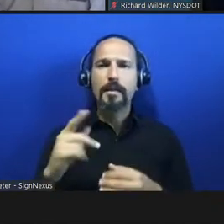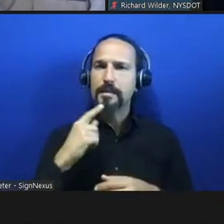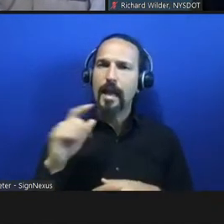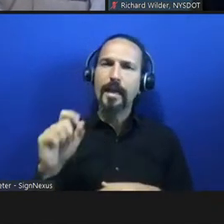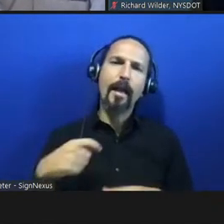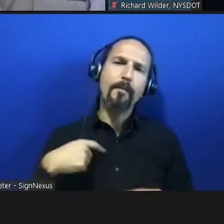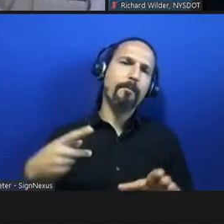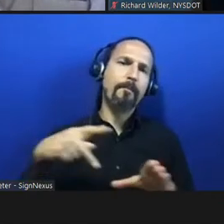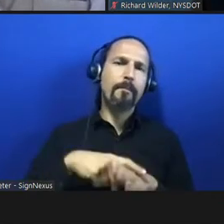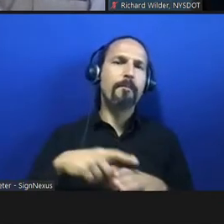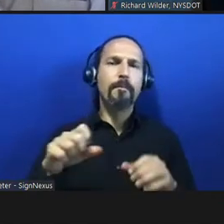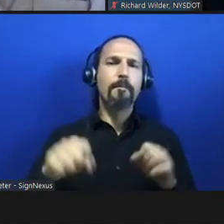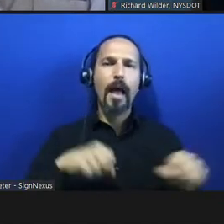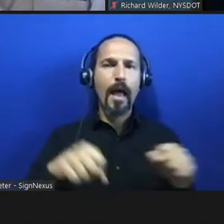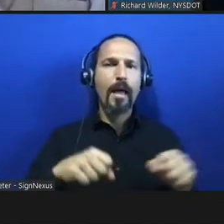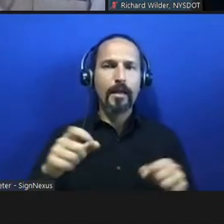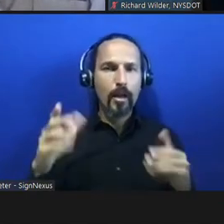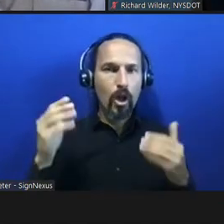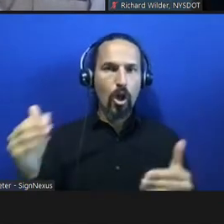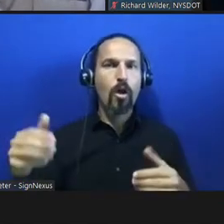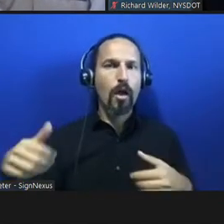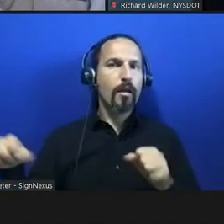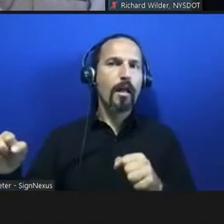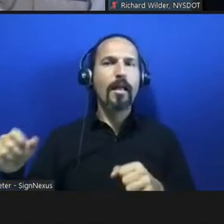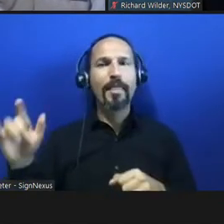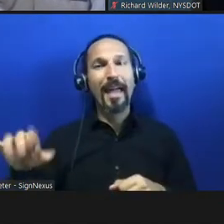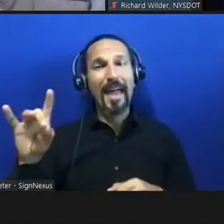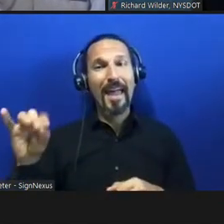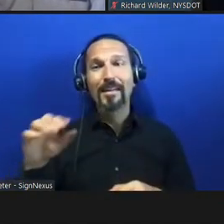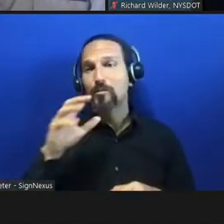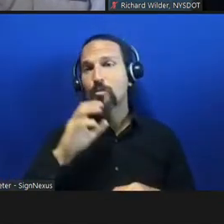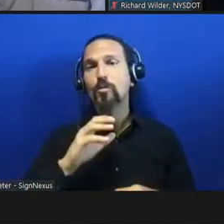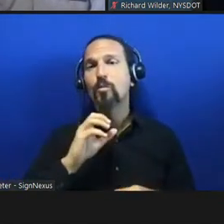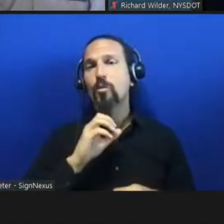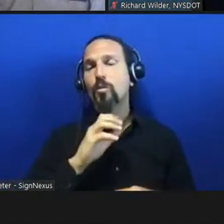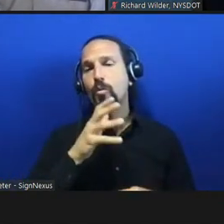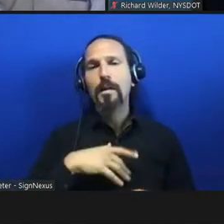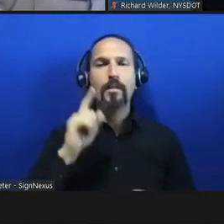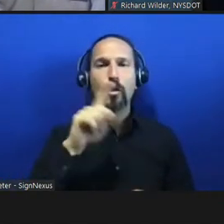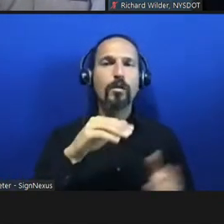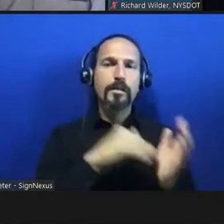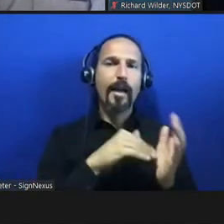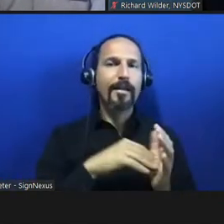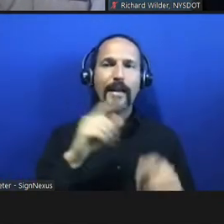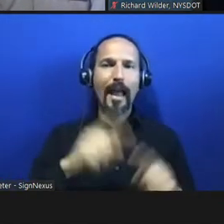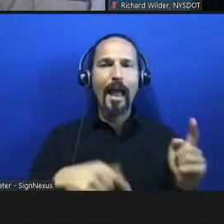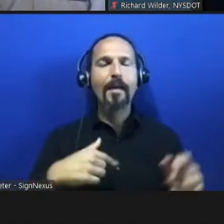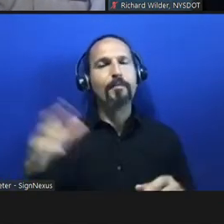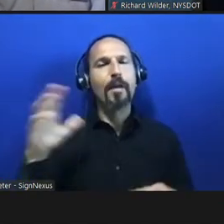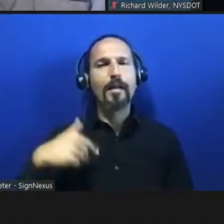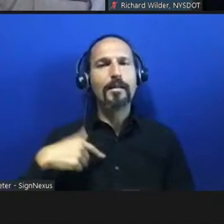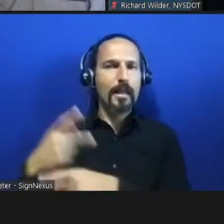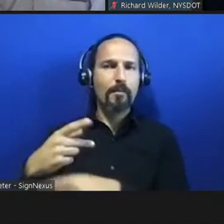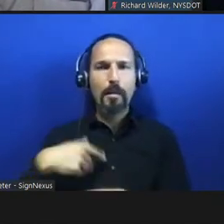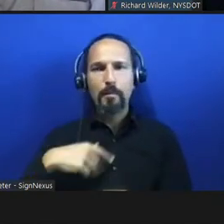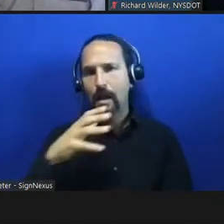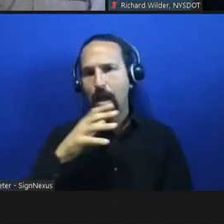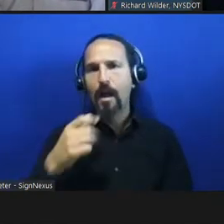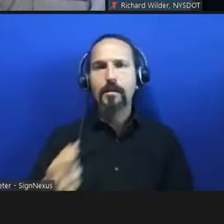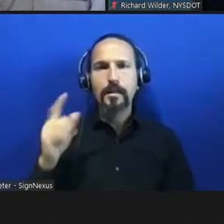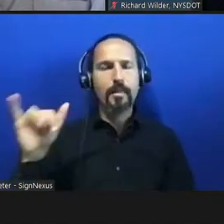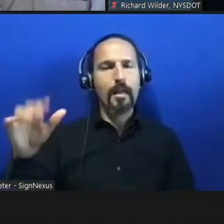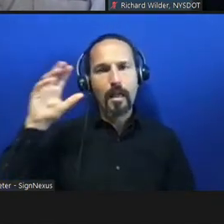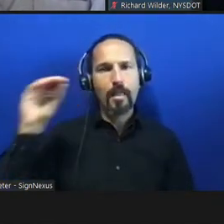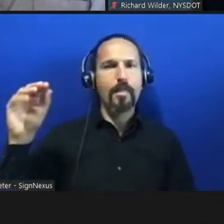on my bike I can get on this but you go ahead and do that the 80 year old lady who has to go to dialysis she's not doing this I was a caregiver for my mom I really resonated with that